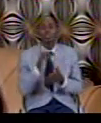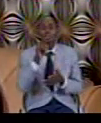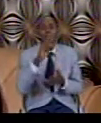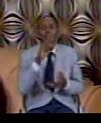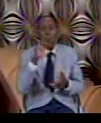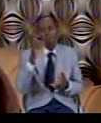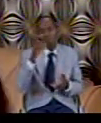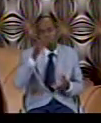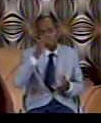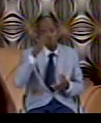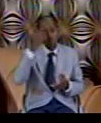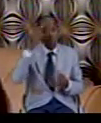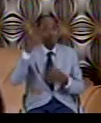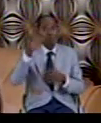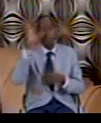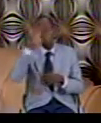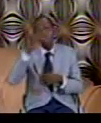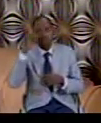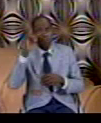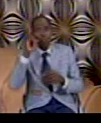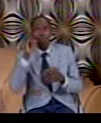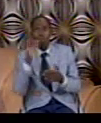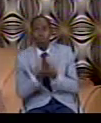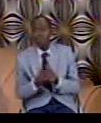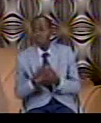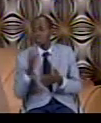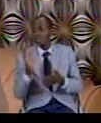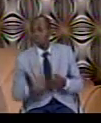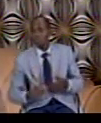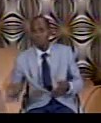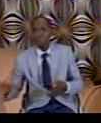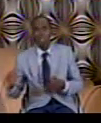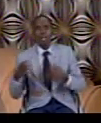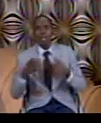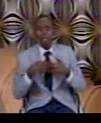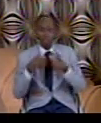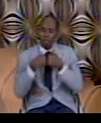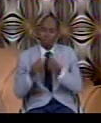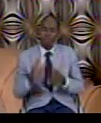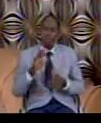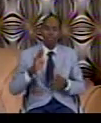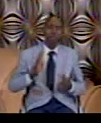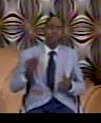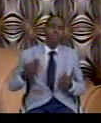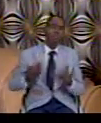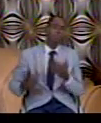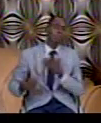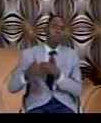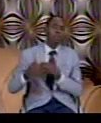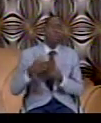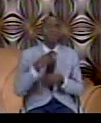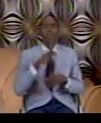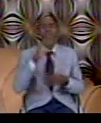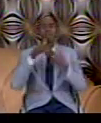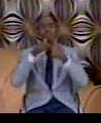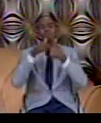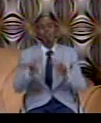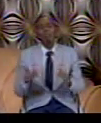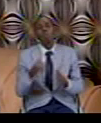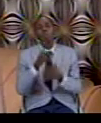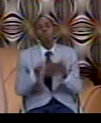women, after polygamy, after children, after this, they leave their soul behind and they are lost. What